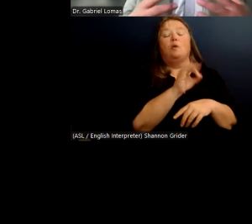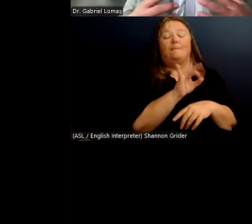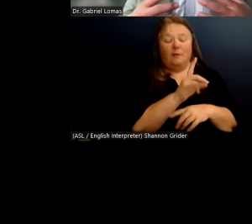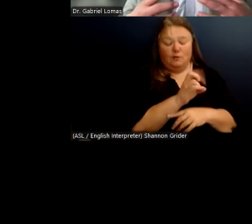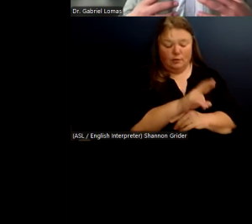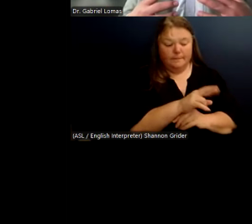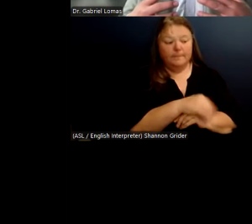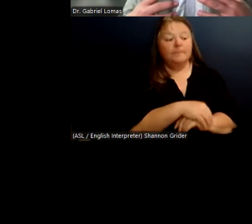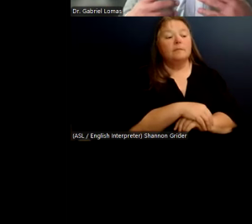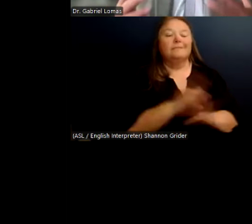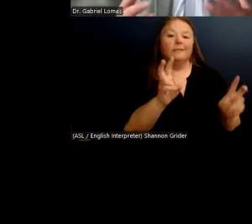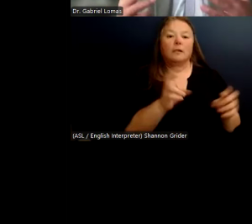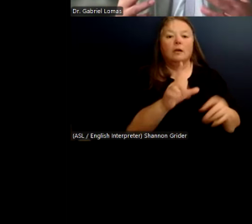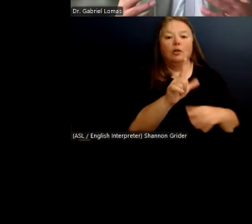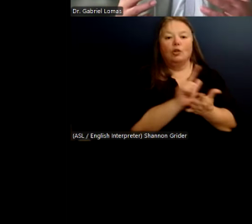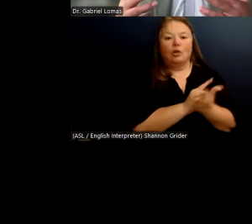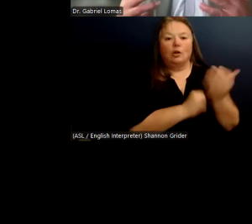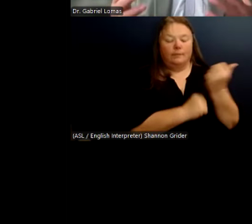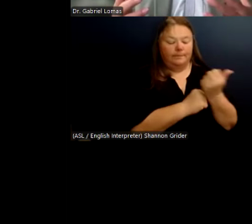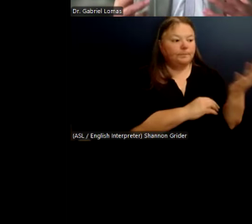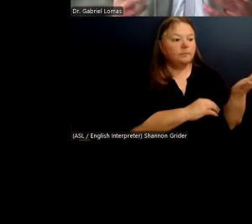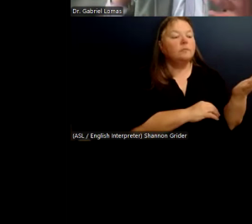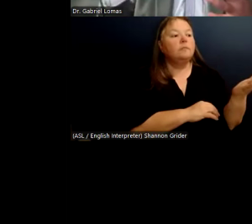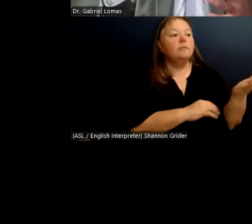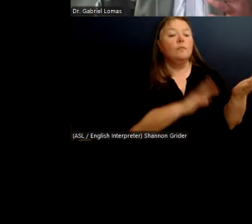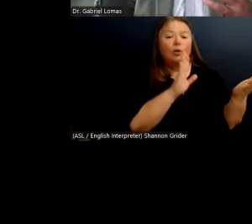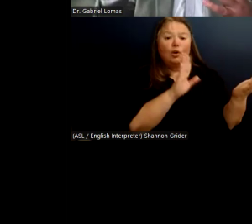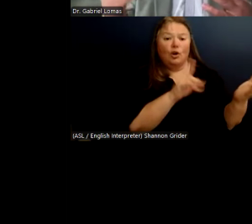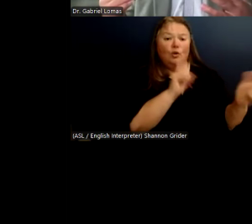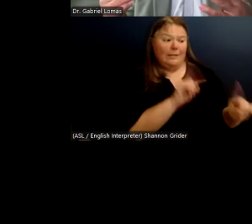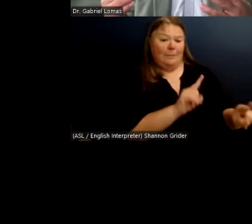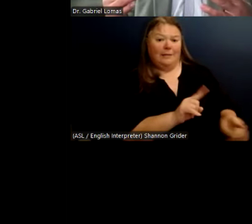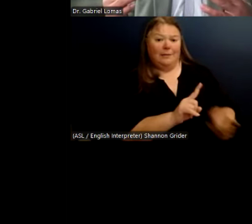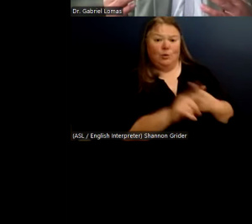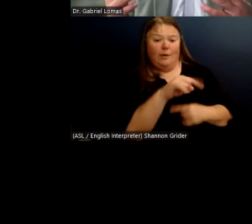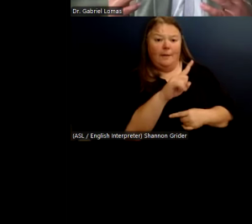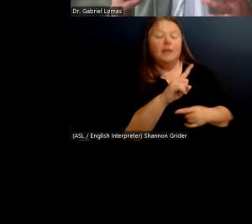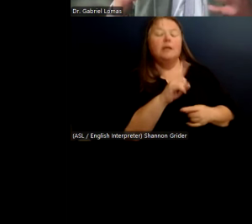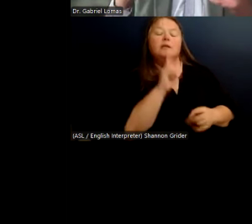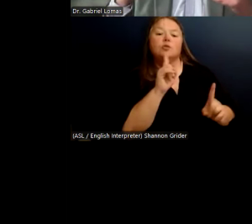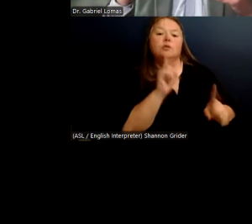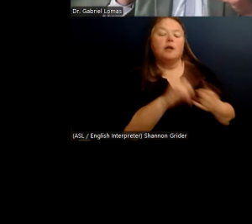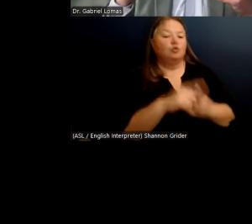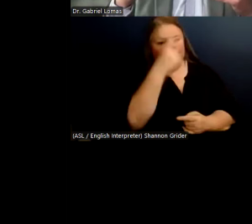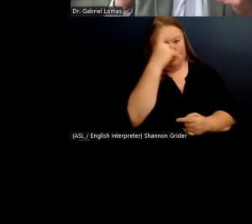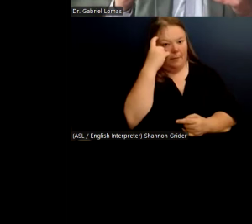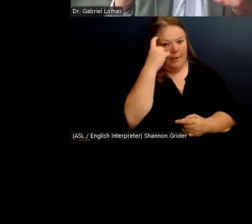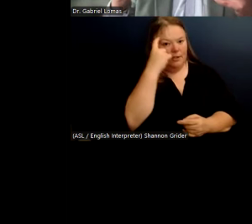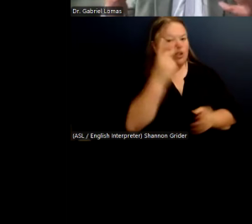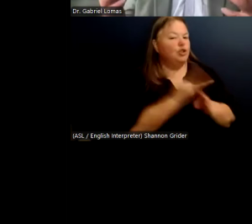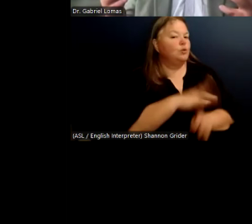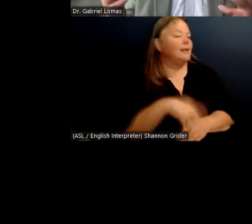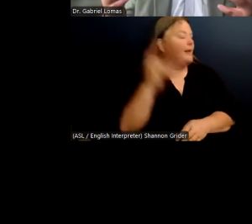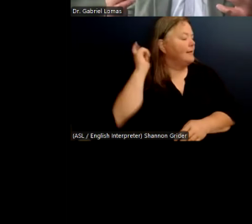that is her reaction to trauma. Like she's really in her lower brain and she's trying to